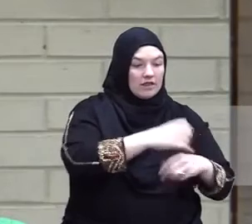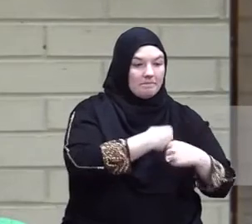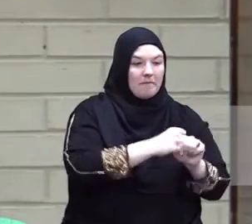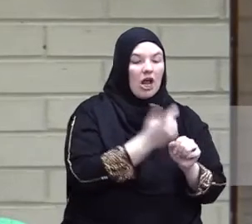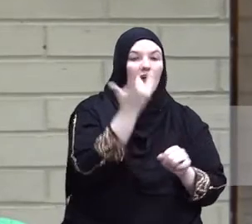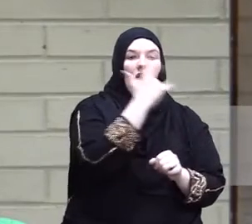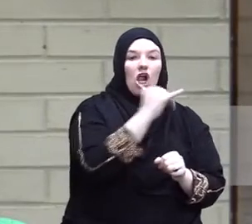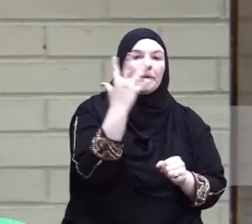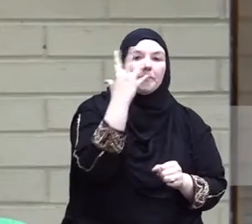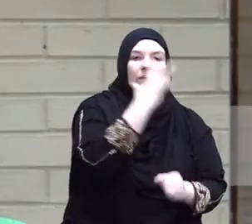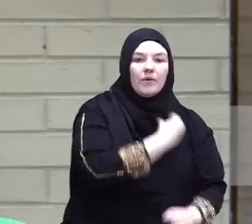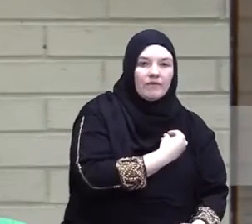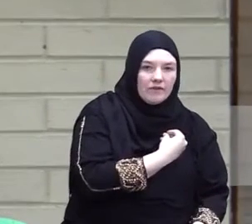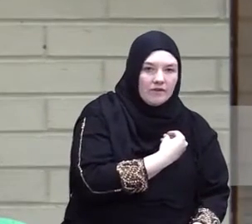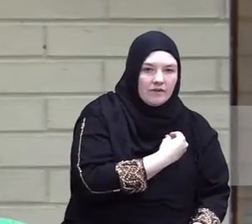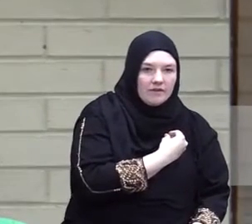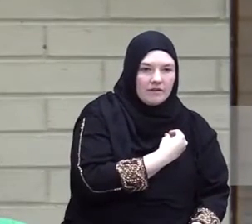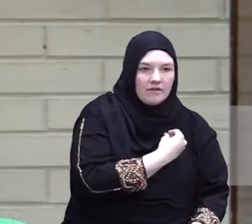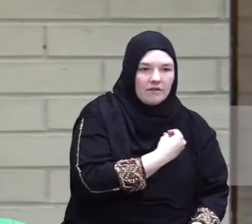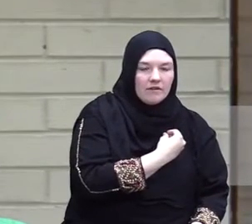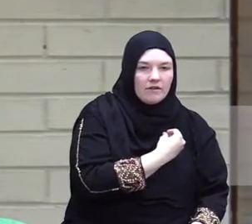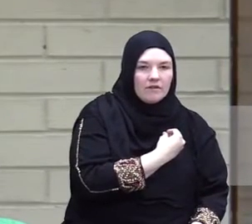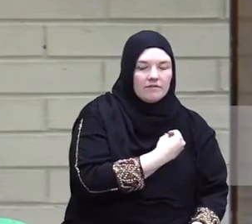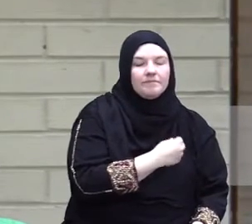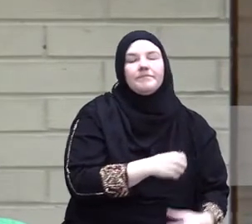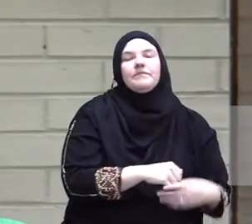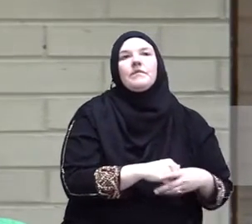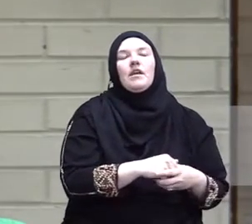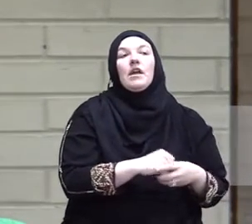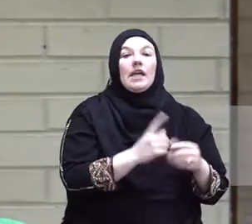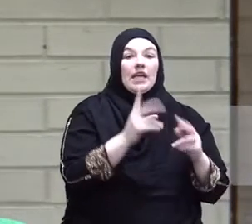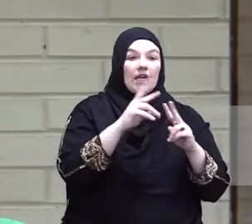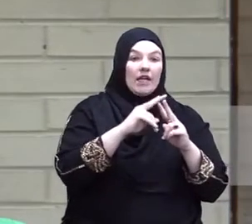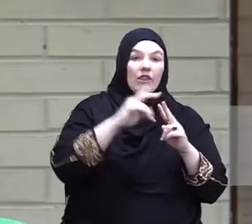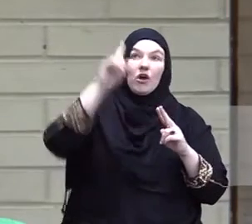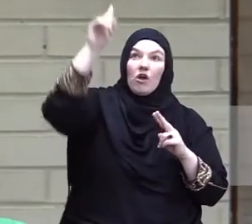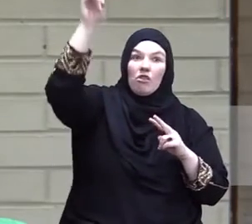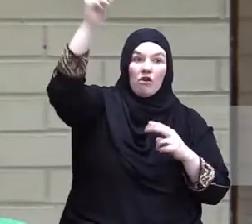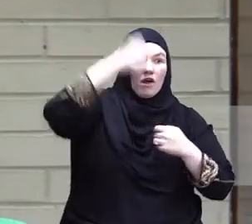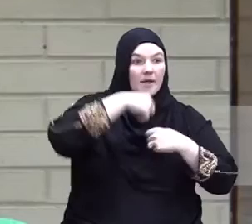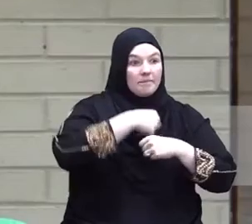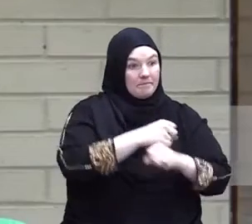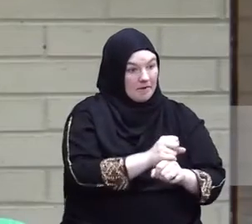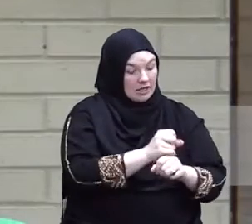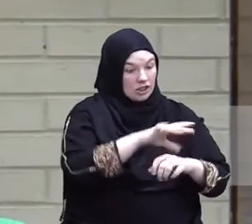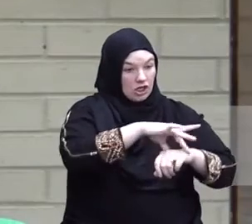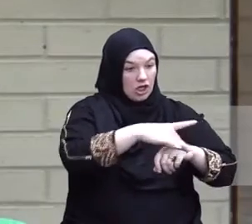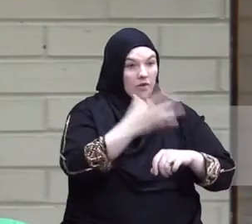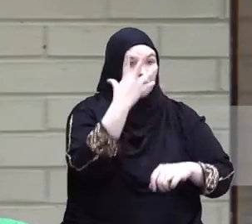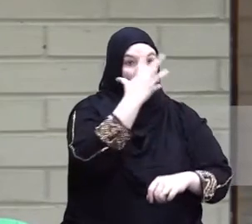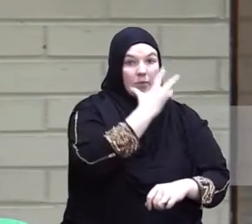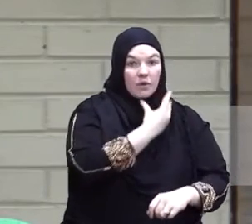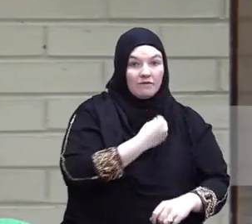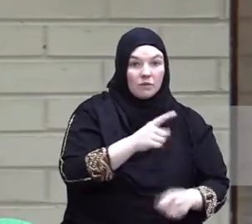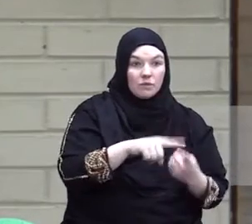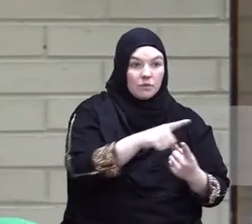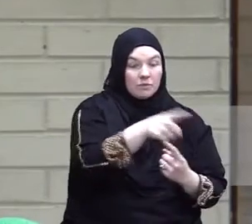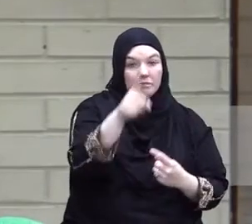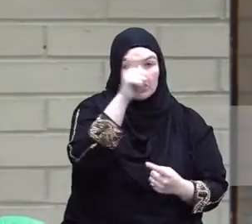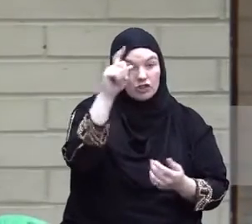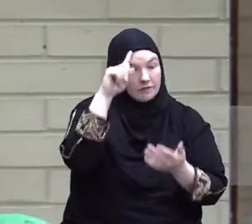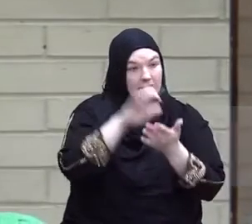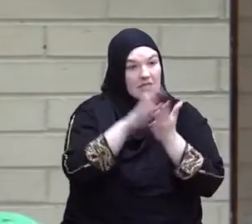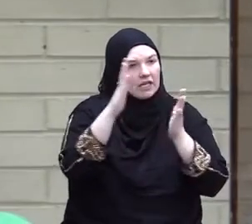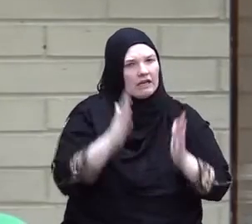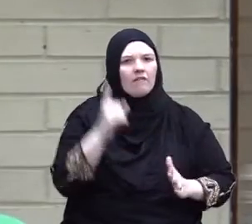look beautiful by one of two. Either Allah makes it beautiful to you because you are a believer, and he